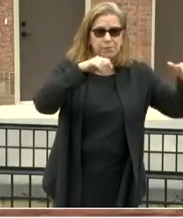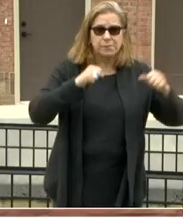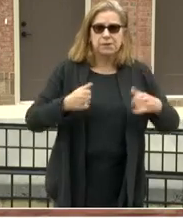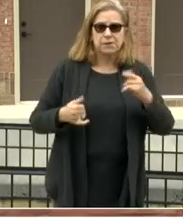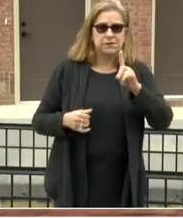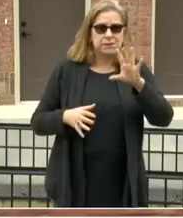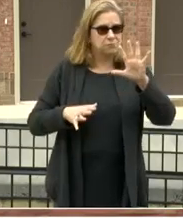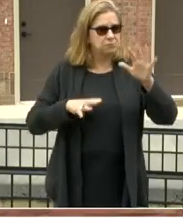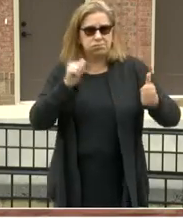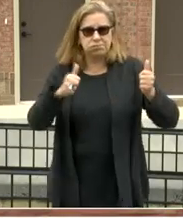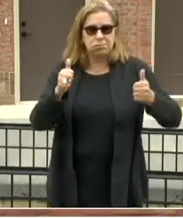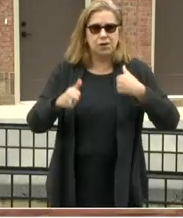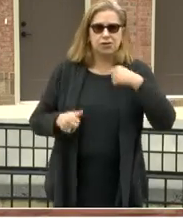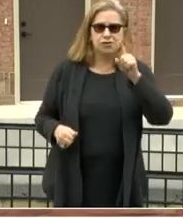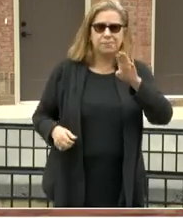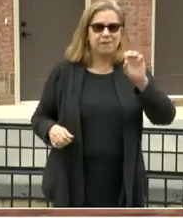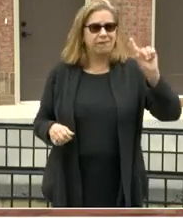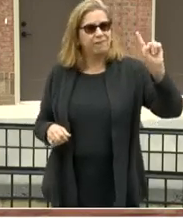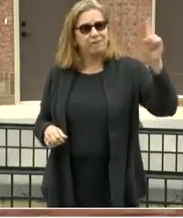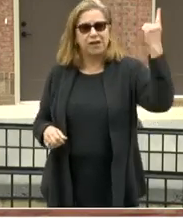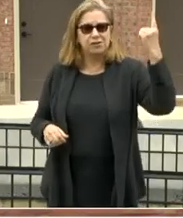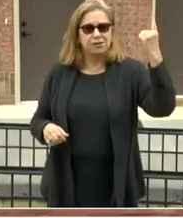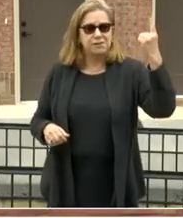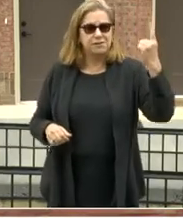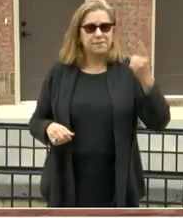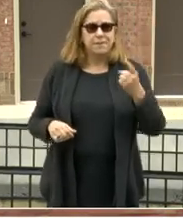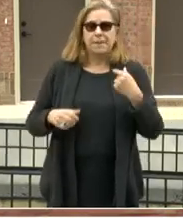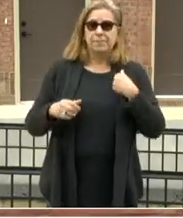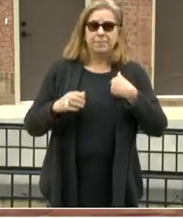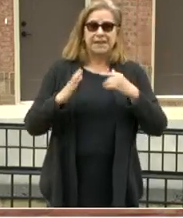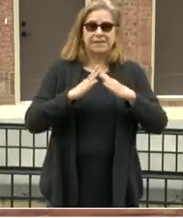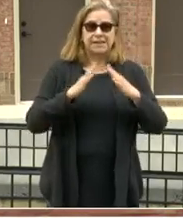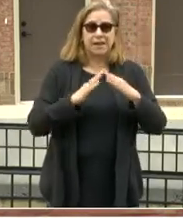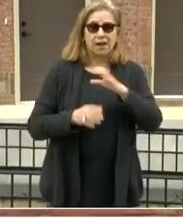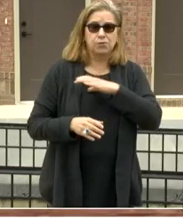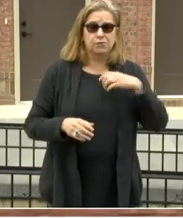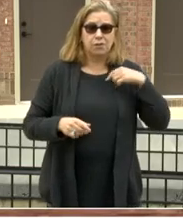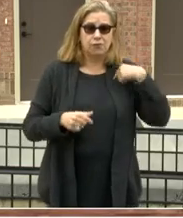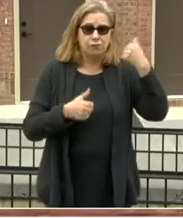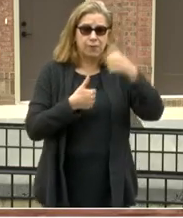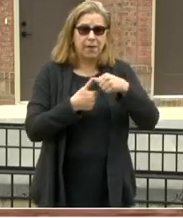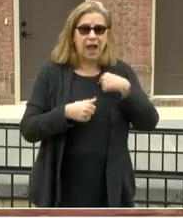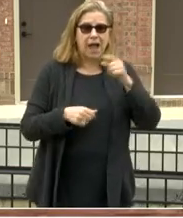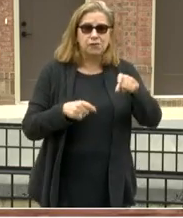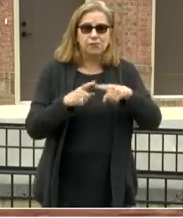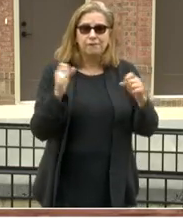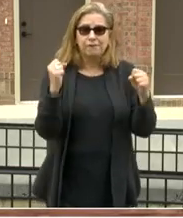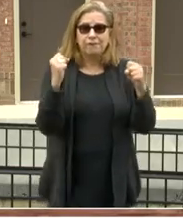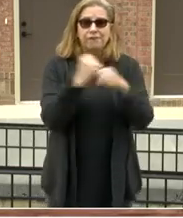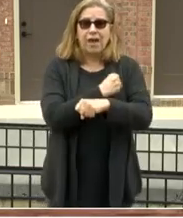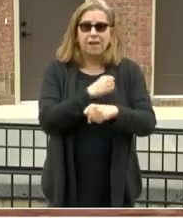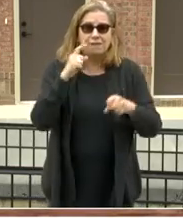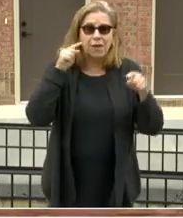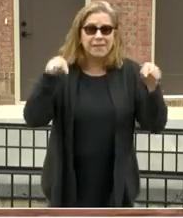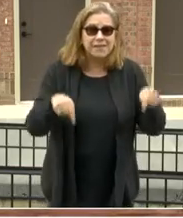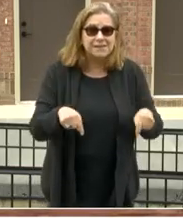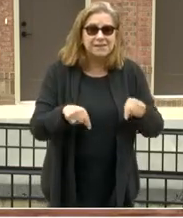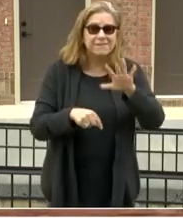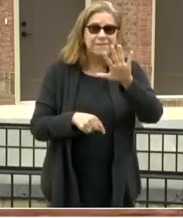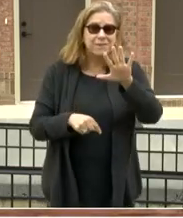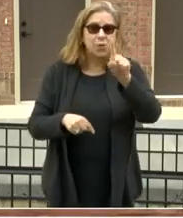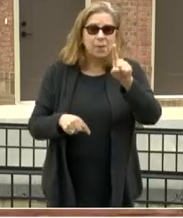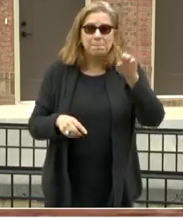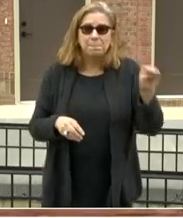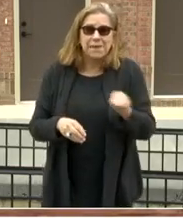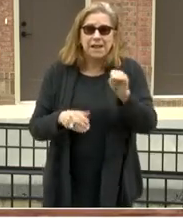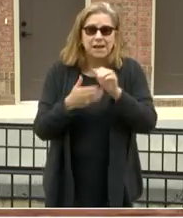city council. We had to do some fighting. Some people forget that. To get the $51 million, I think was